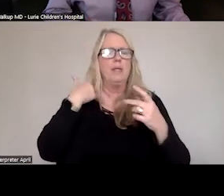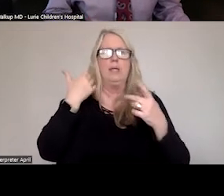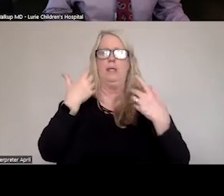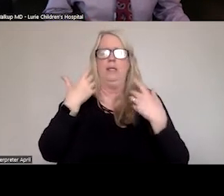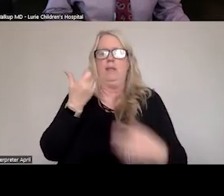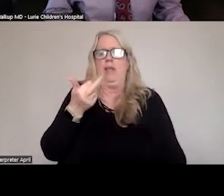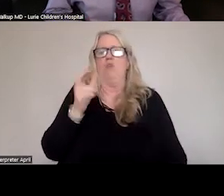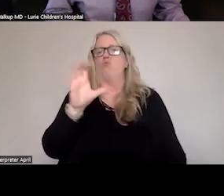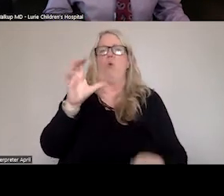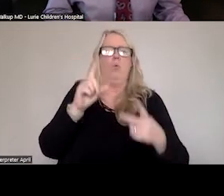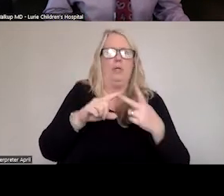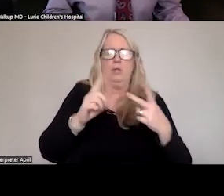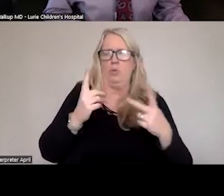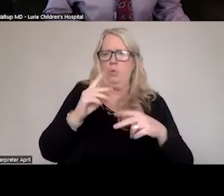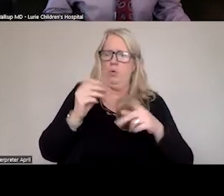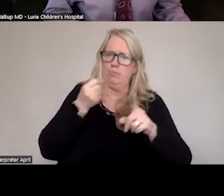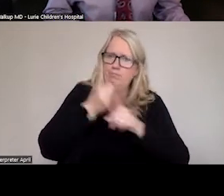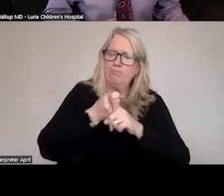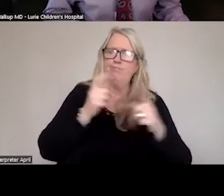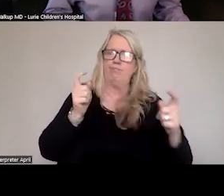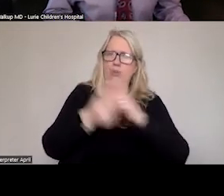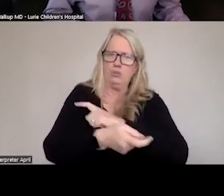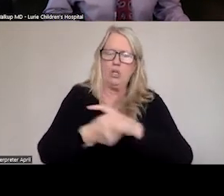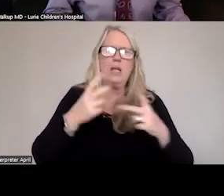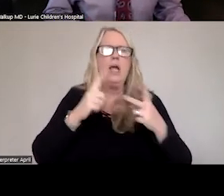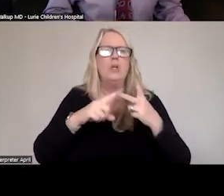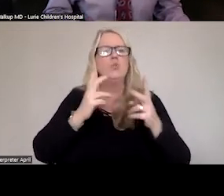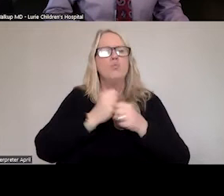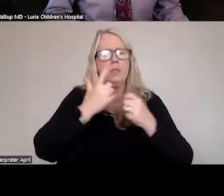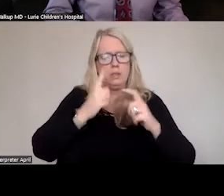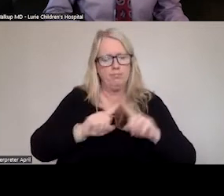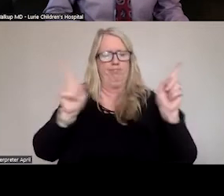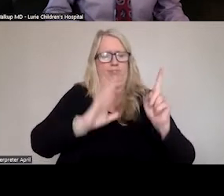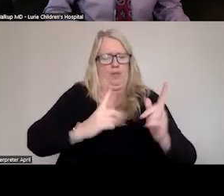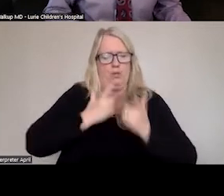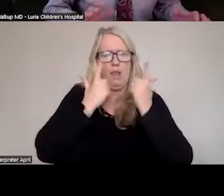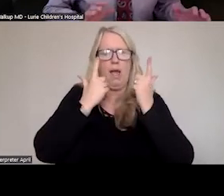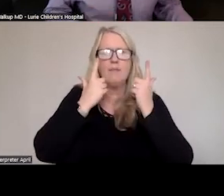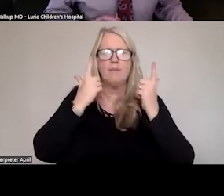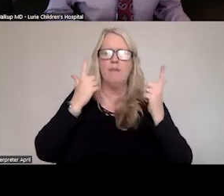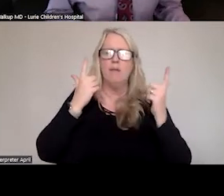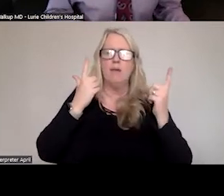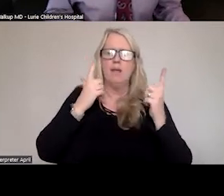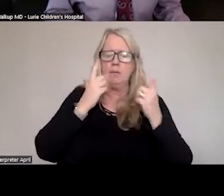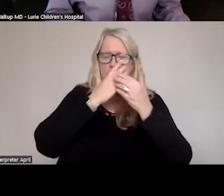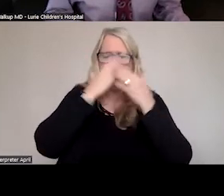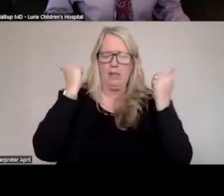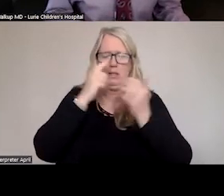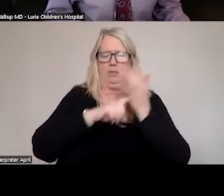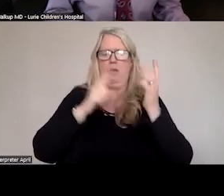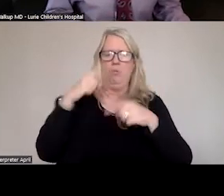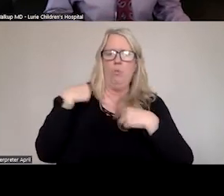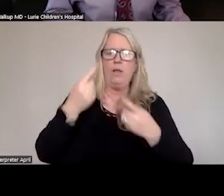transcendent, to really make something out of their life in a way because of what they've